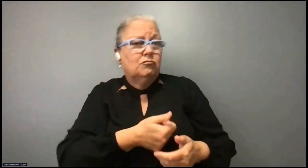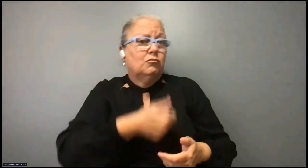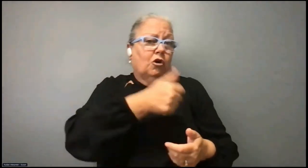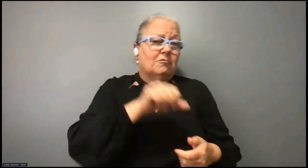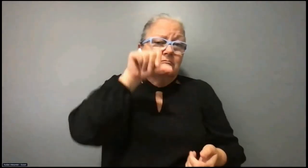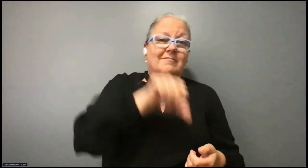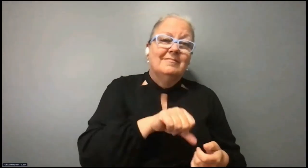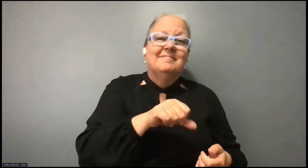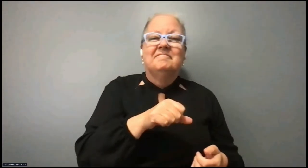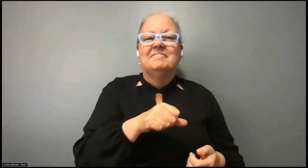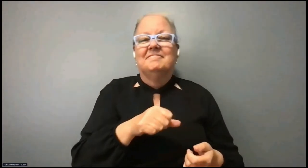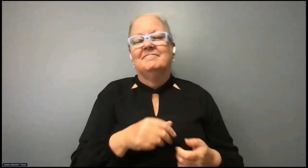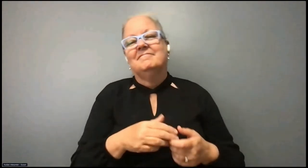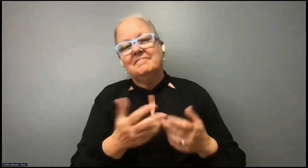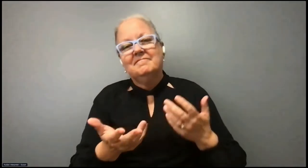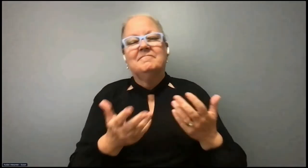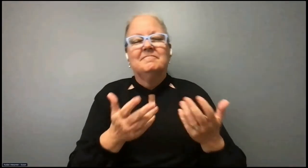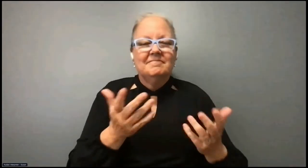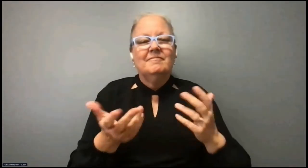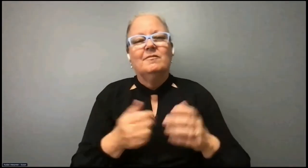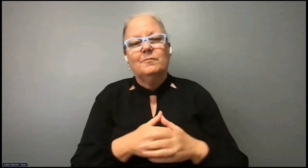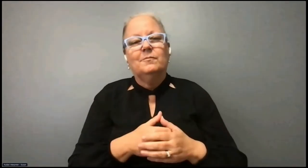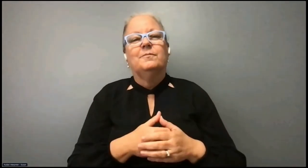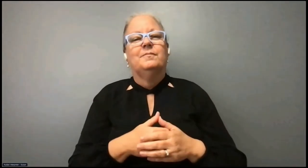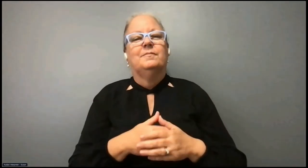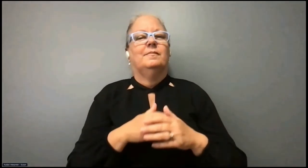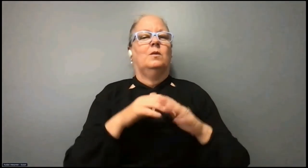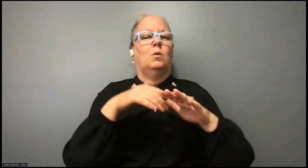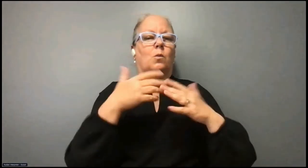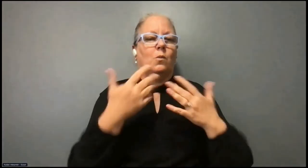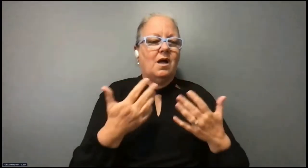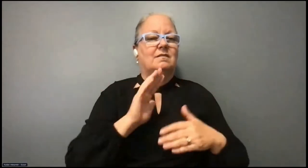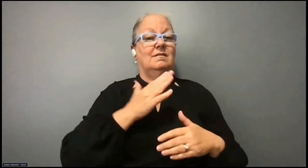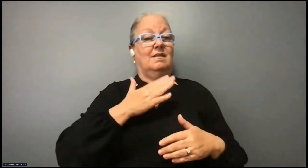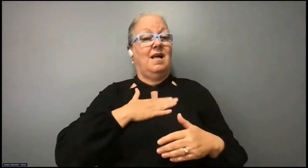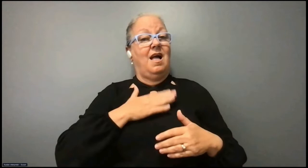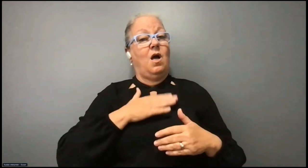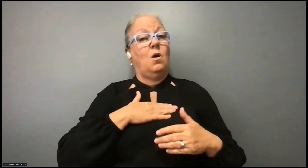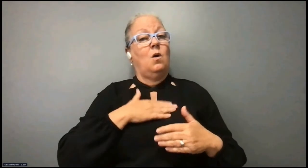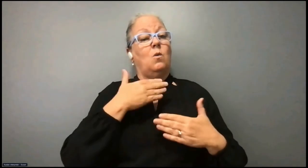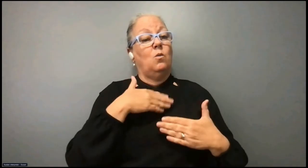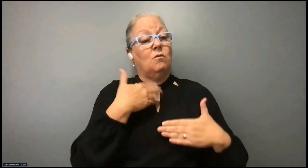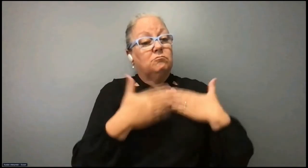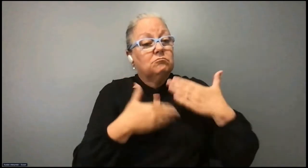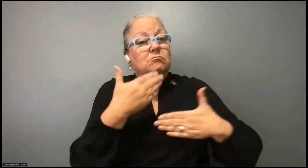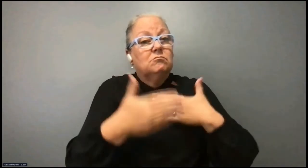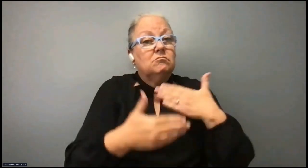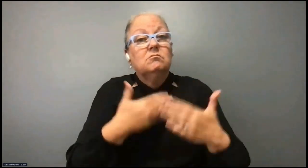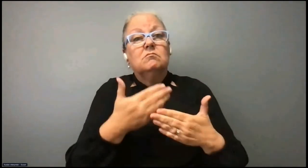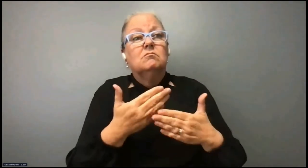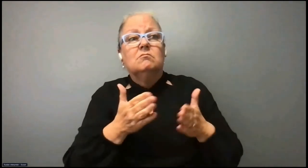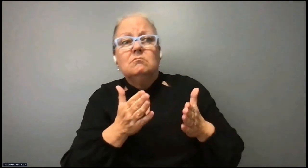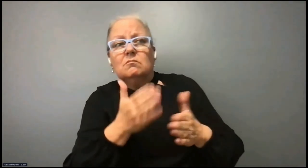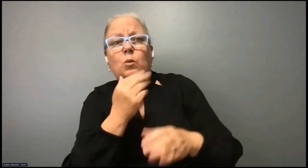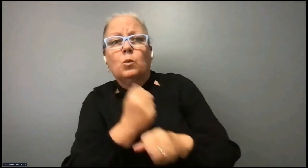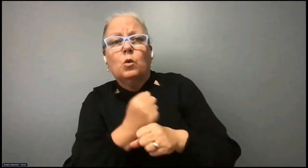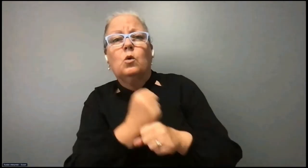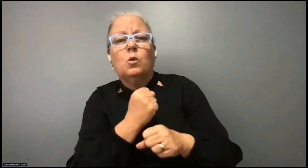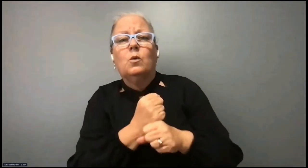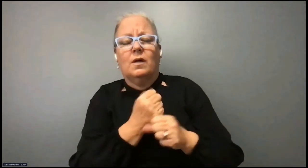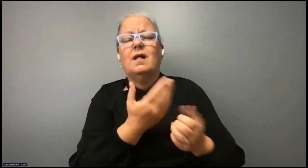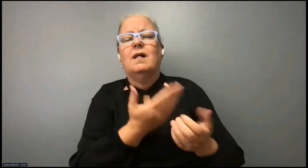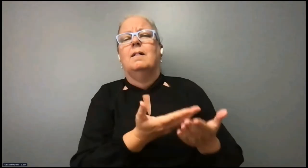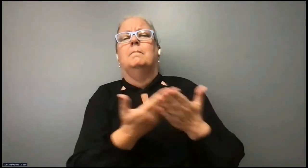the orientations and the application will help us a lot. I will not regret to say